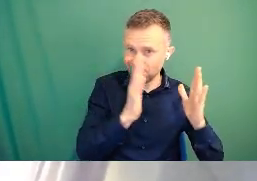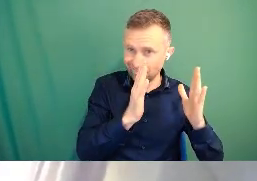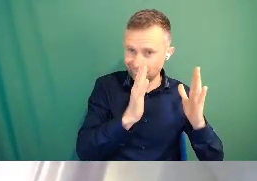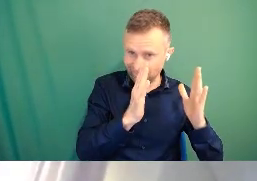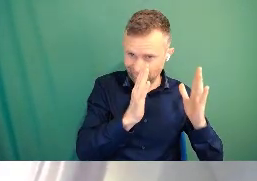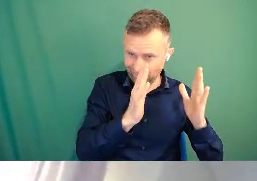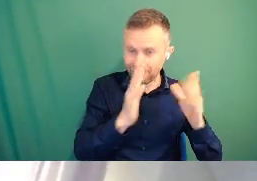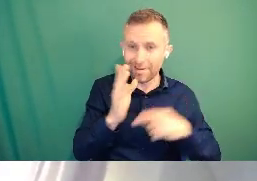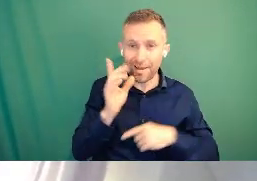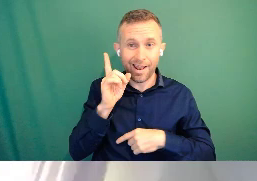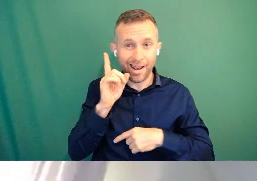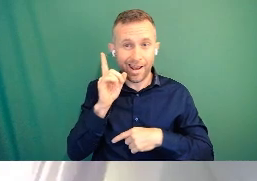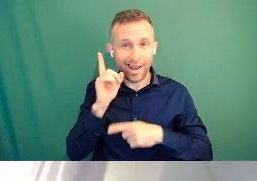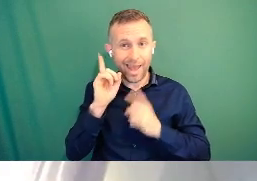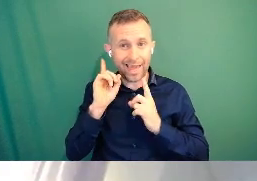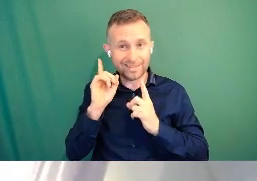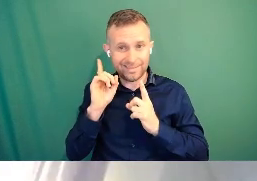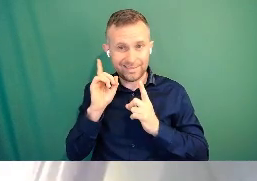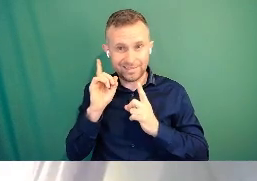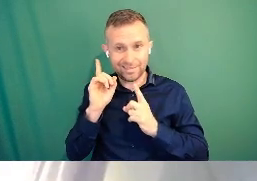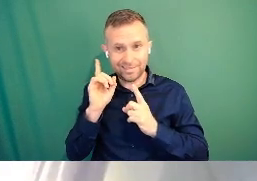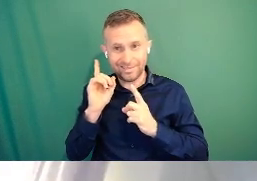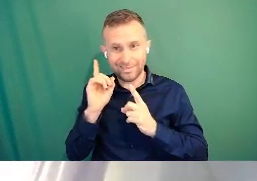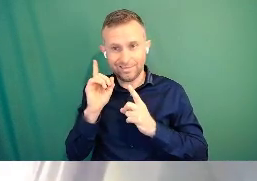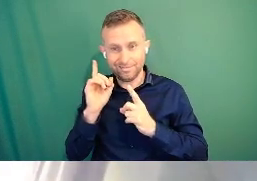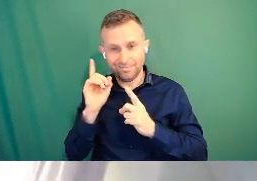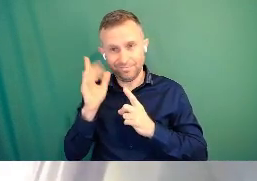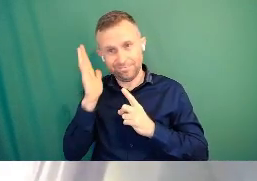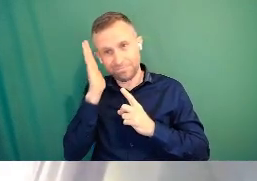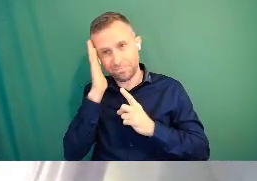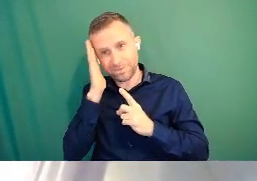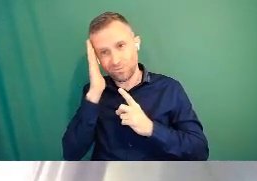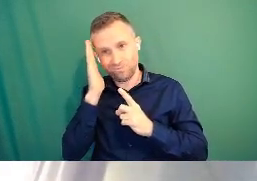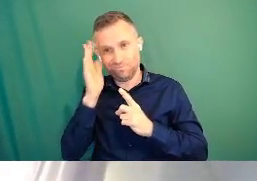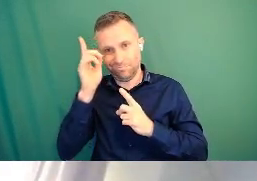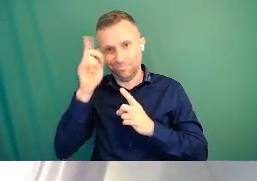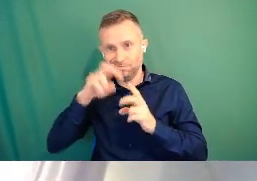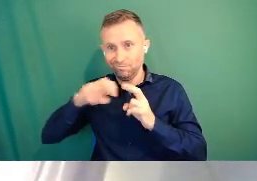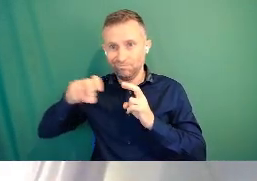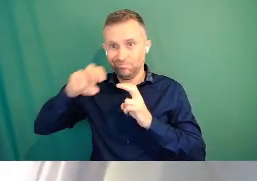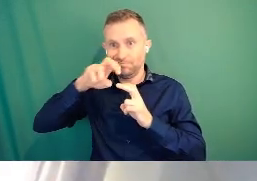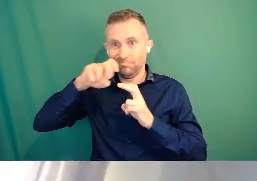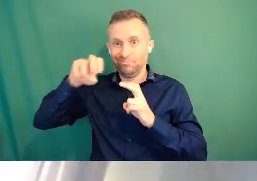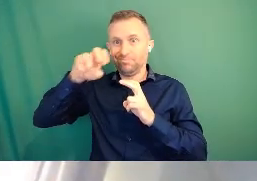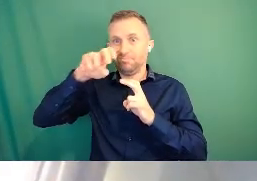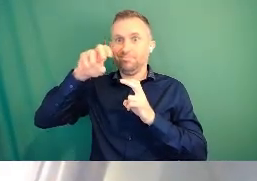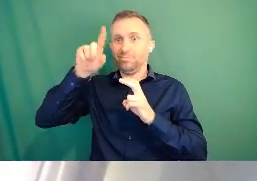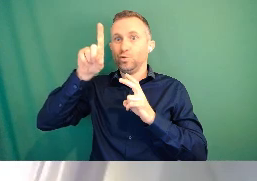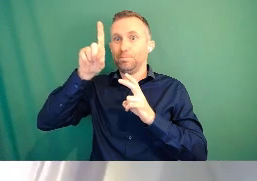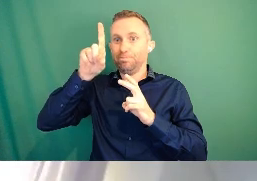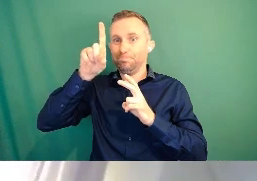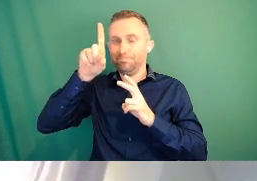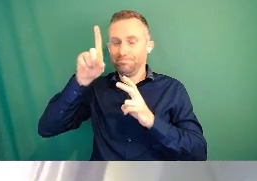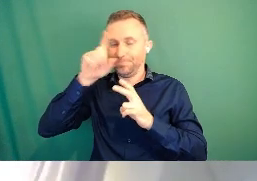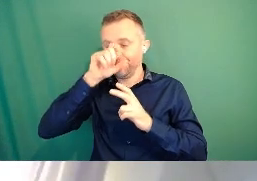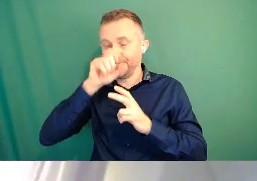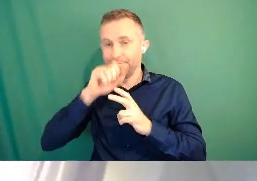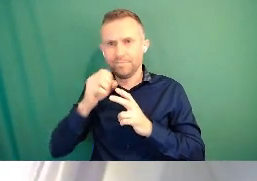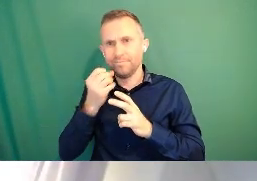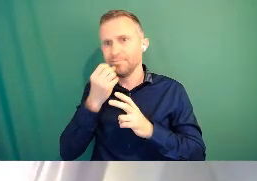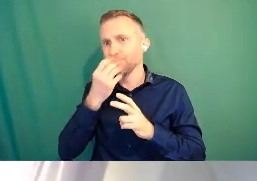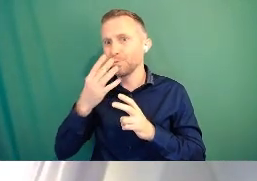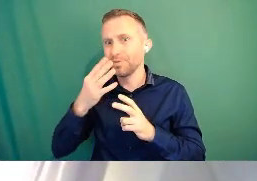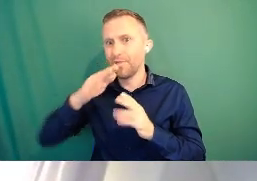However, his wife's bedroom, although it's at the top of a very, very tall tower, which doesn't sound very nice, it has a beautifully